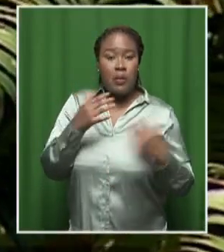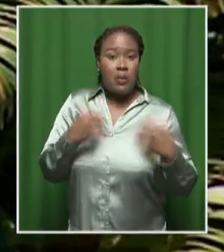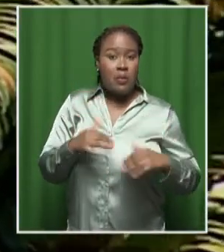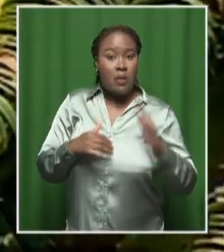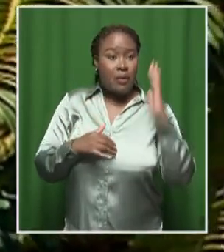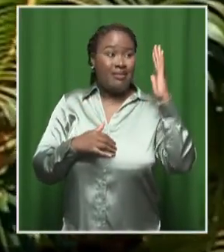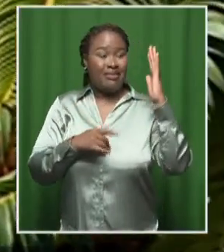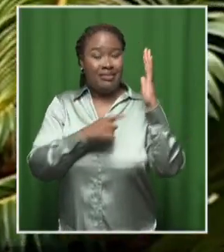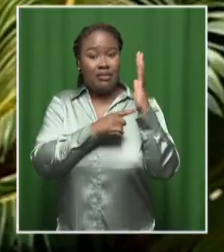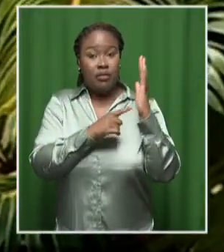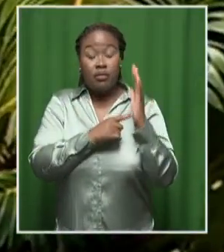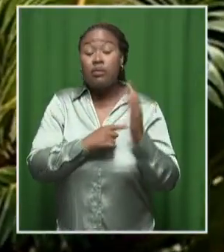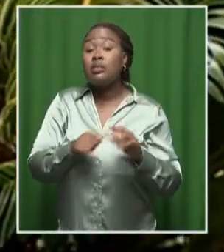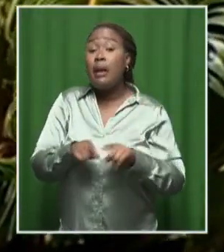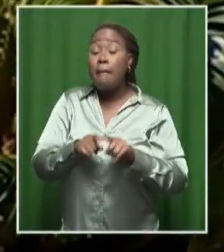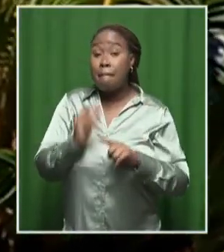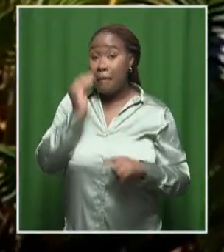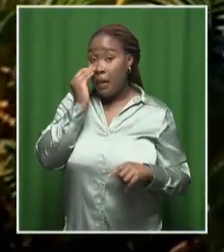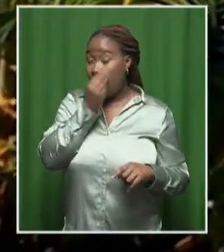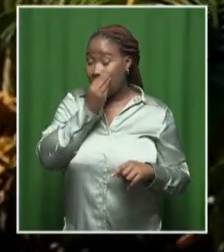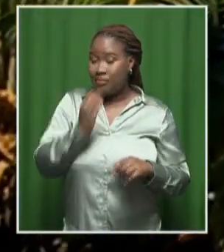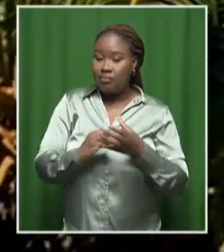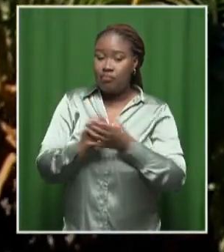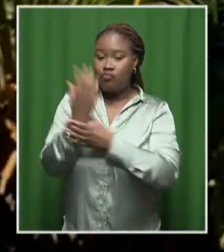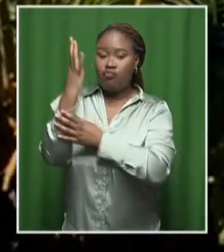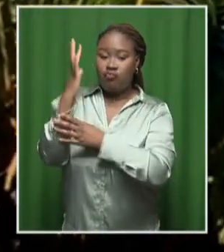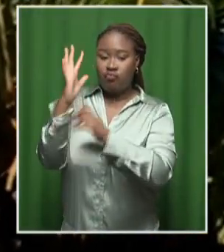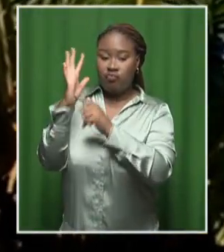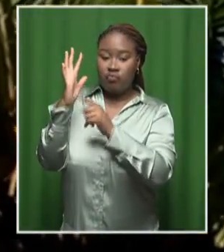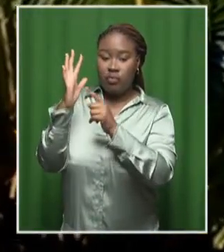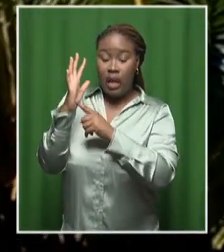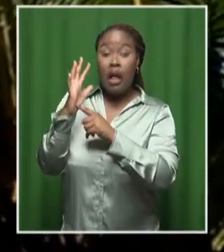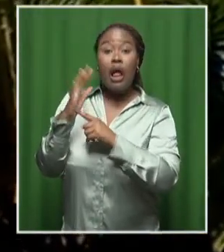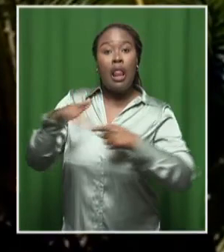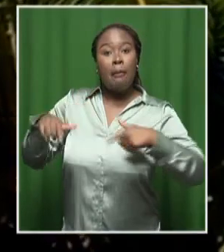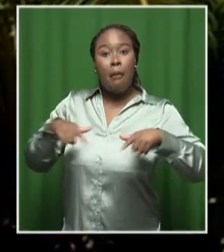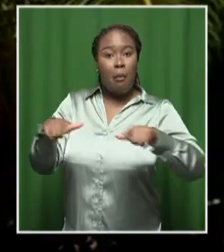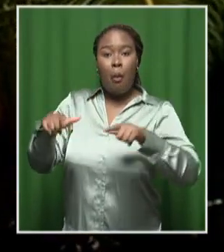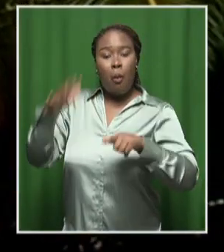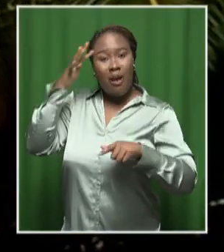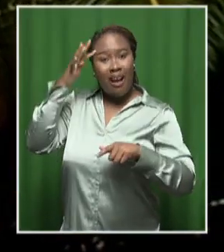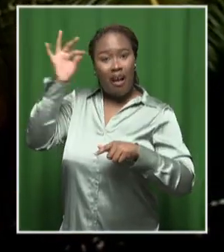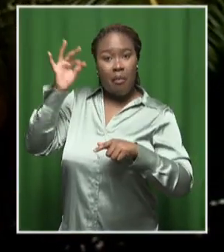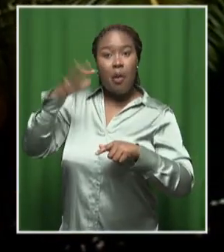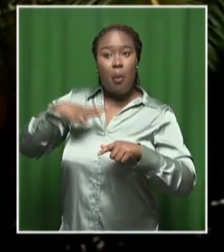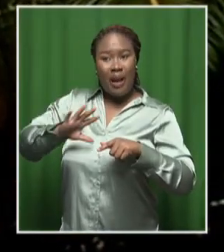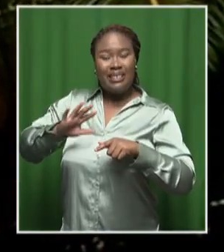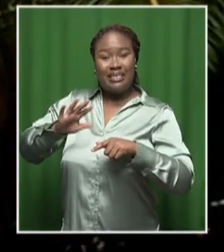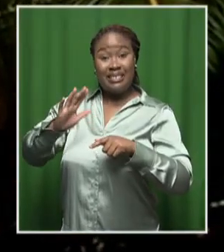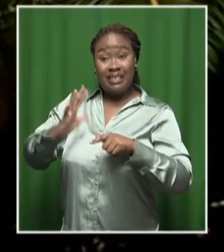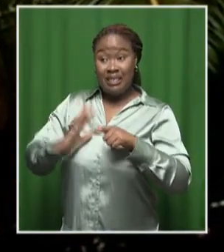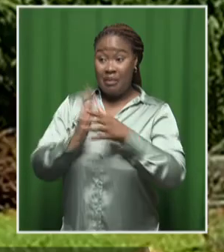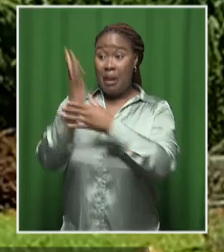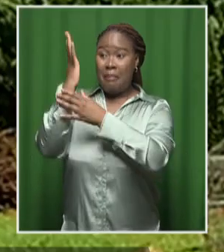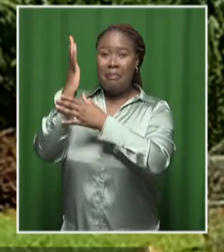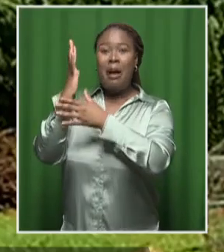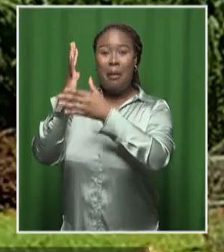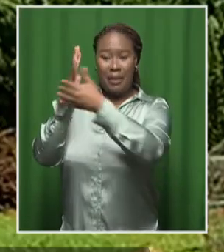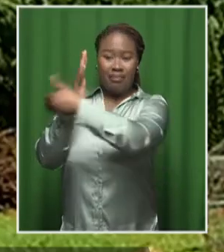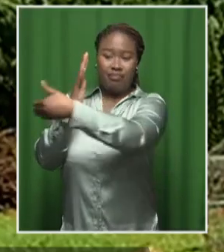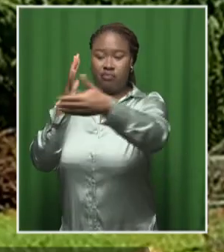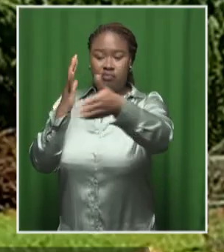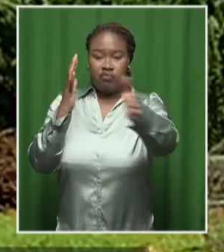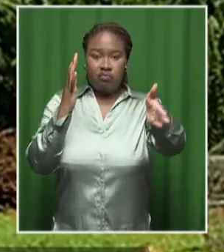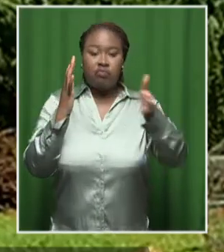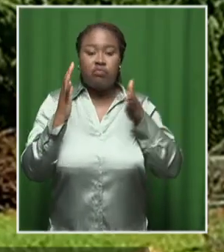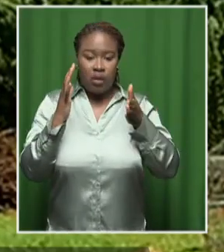country's endangered plant species, the Limpopo government is preserving them at Mujaji Nature Reserve in Bulobedu. Any